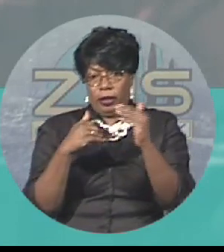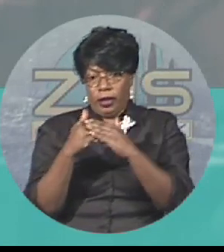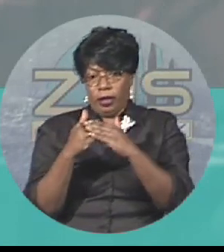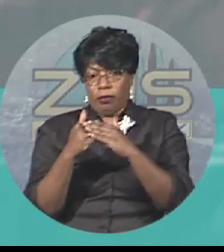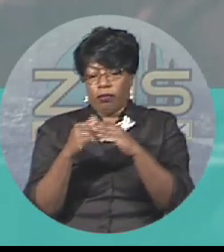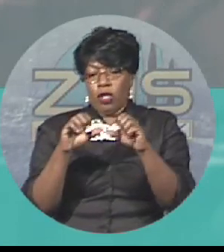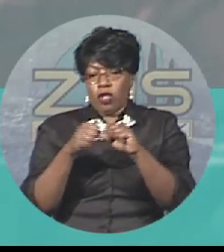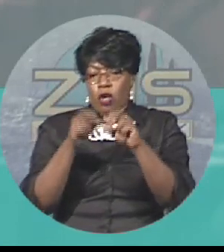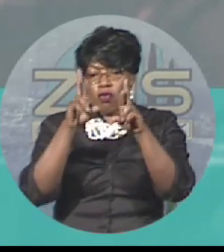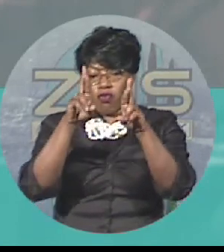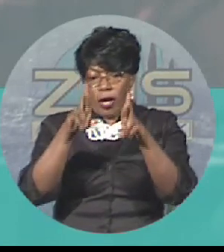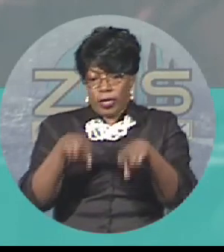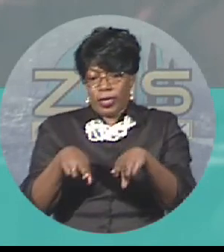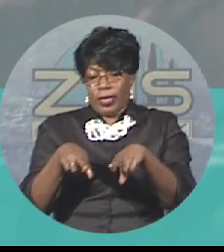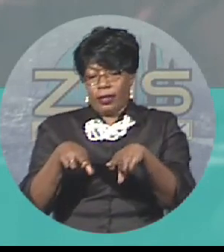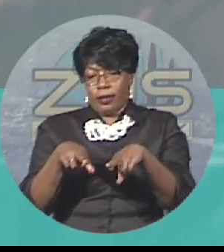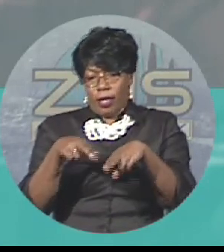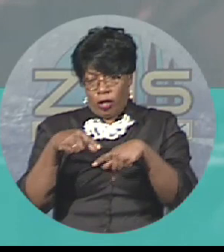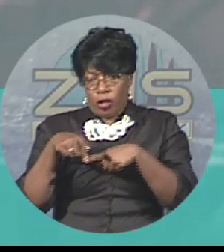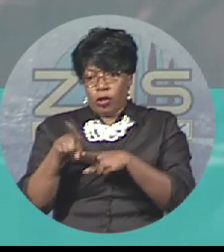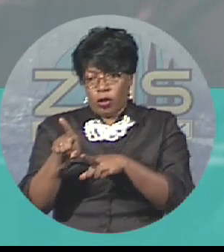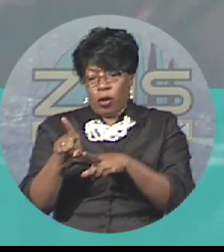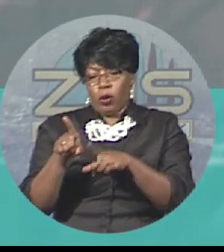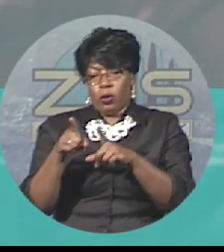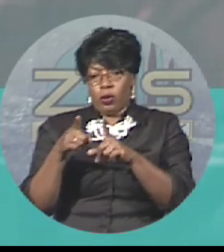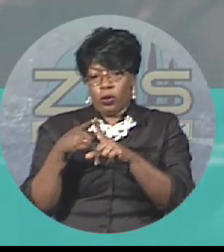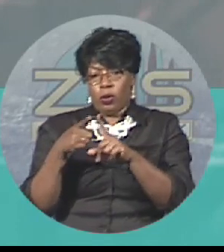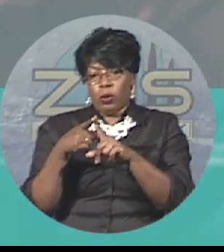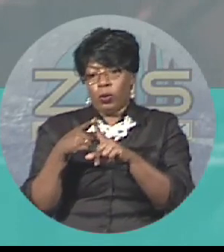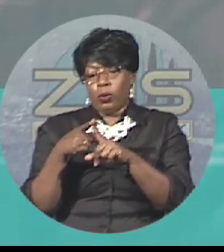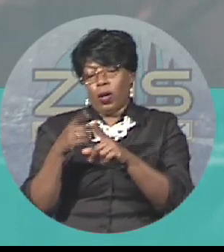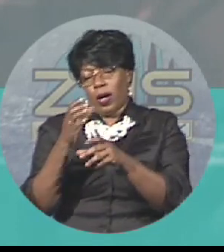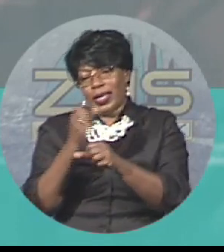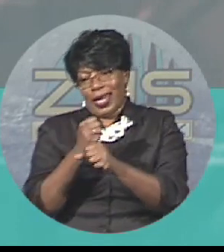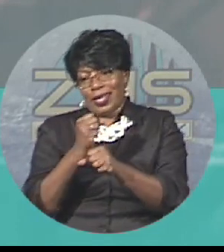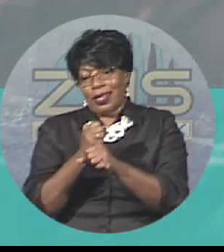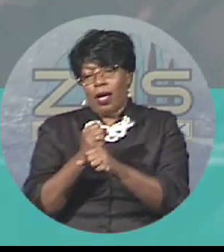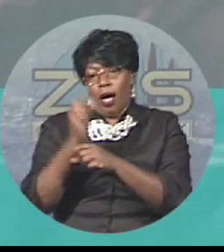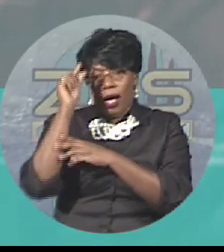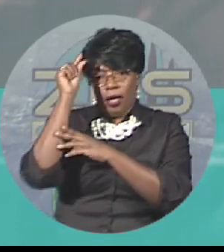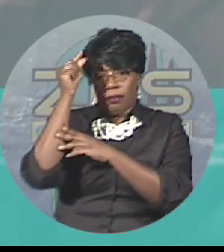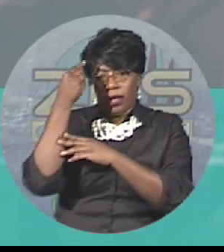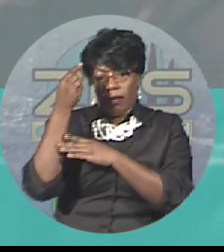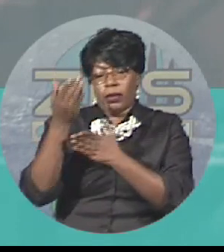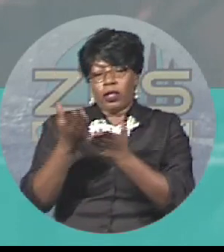residents in this area can access basic government services